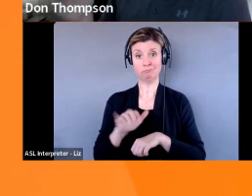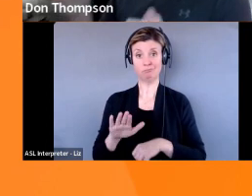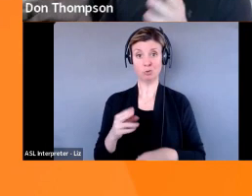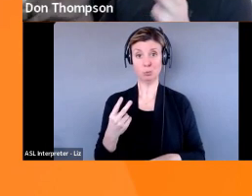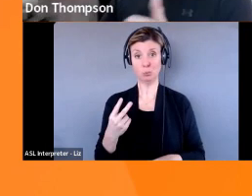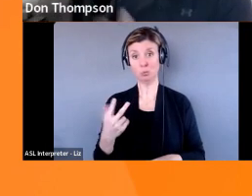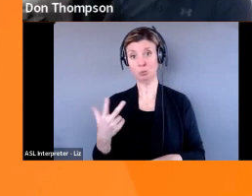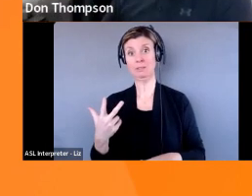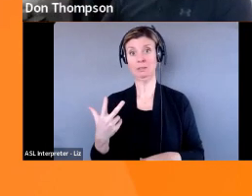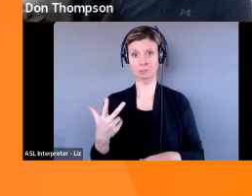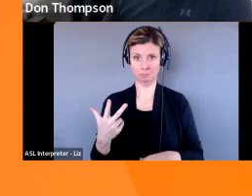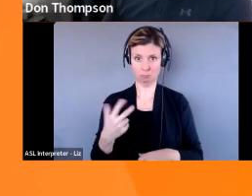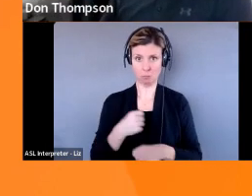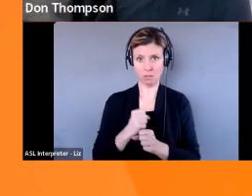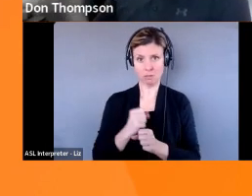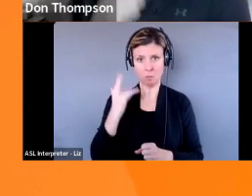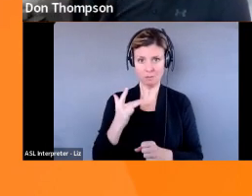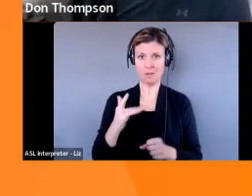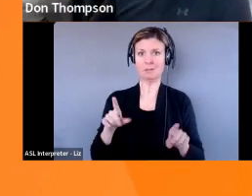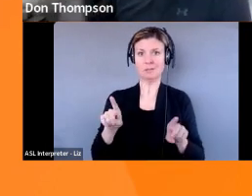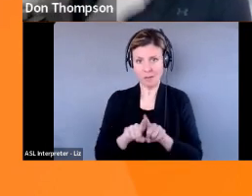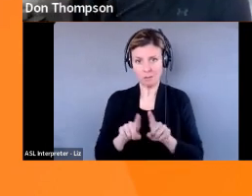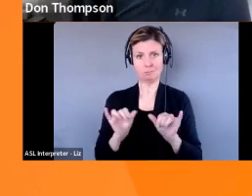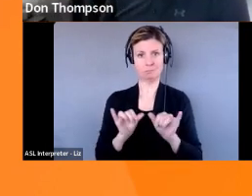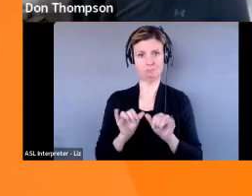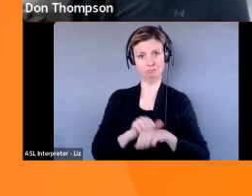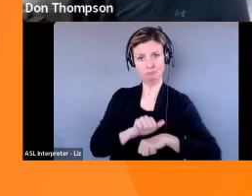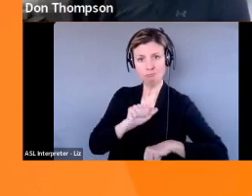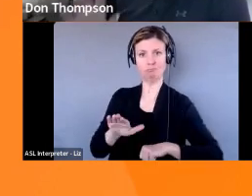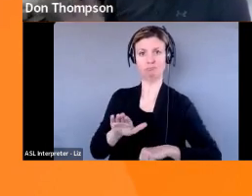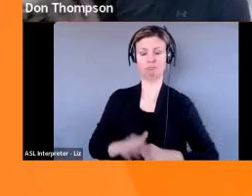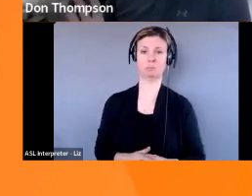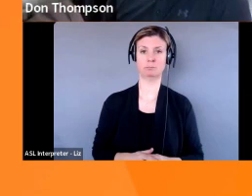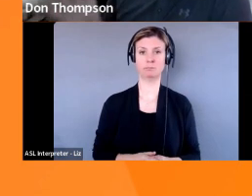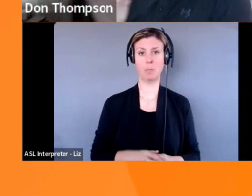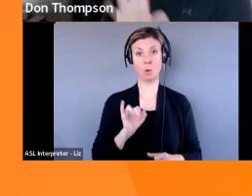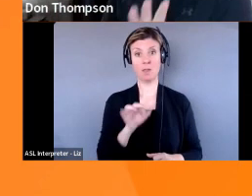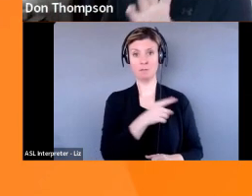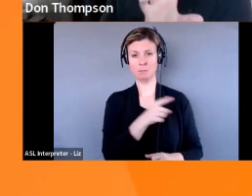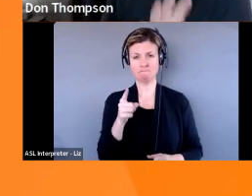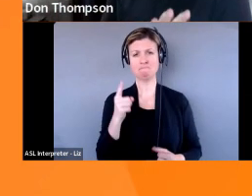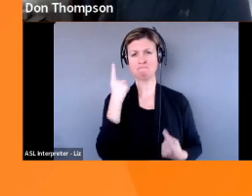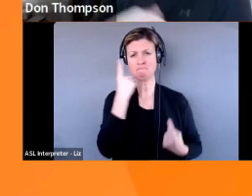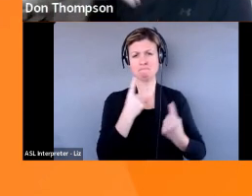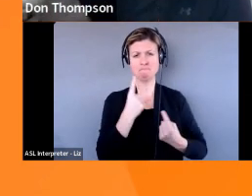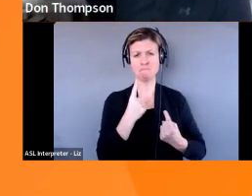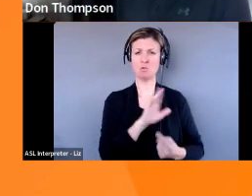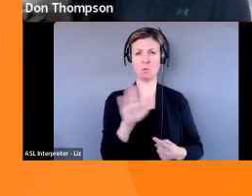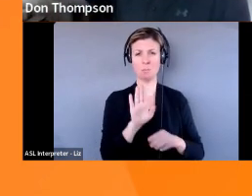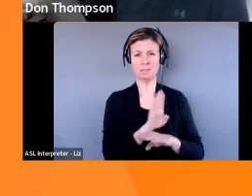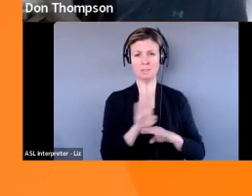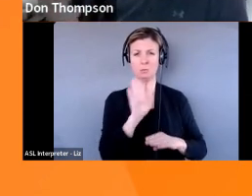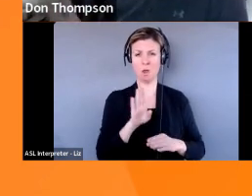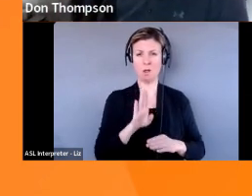okay, because it takes up a certain amount of space. And so when we look at profitability for your business and how we can make sure that you're going to make money with